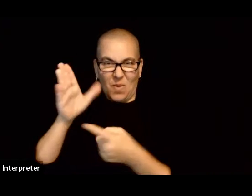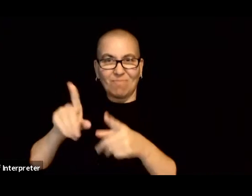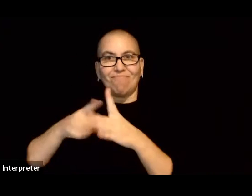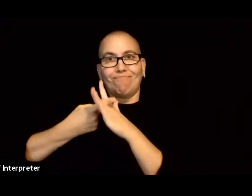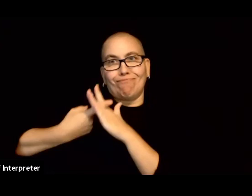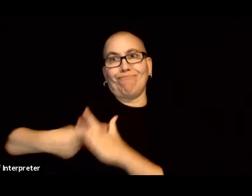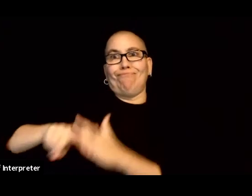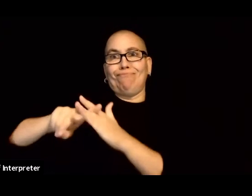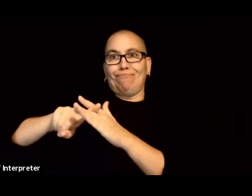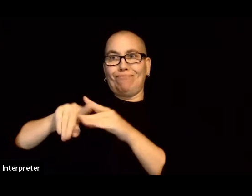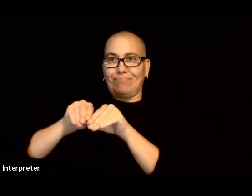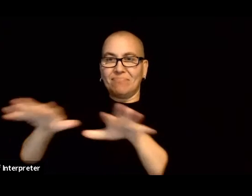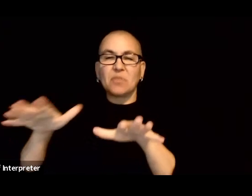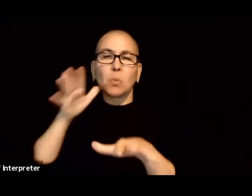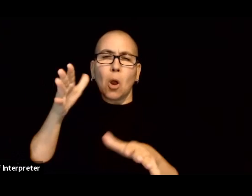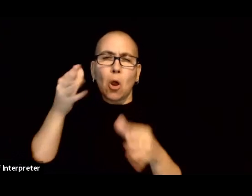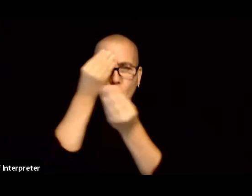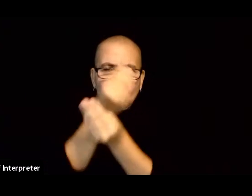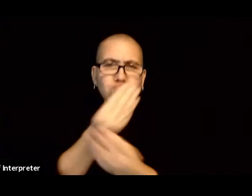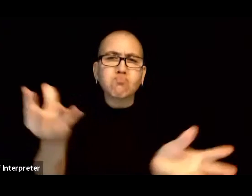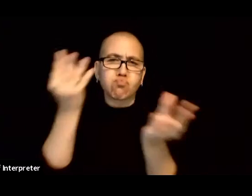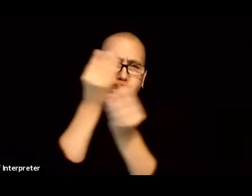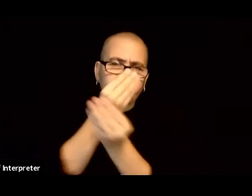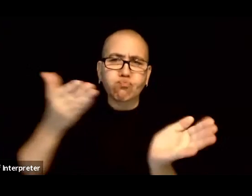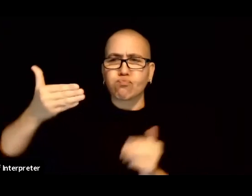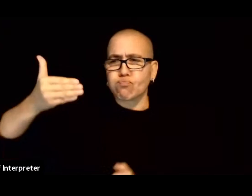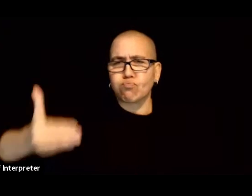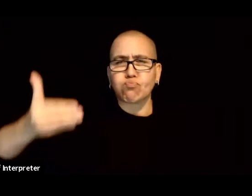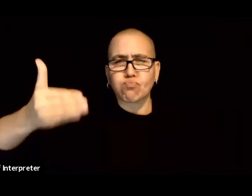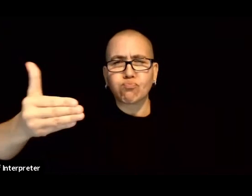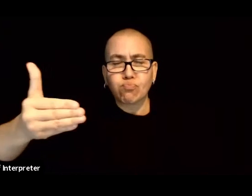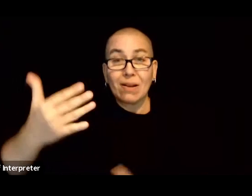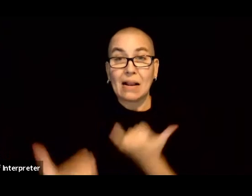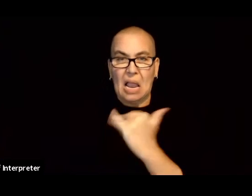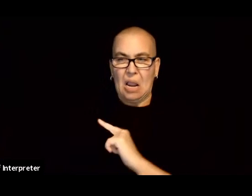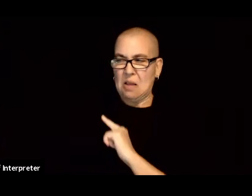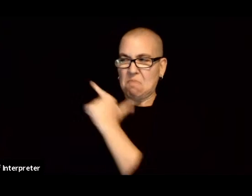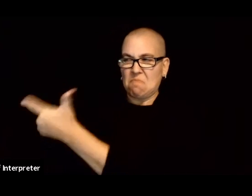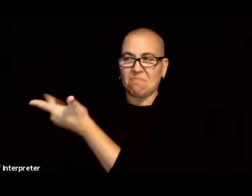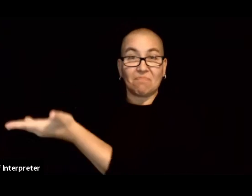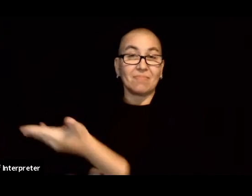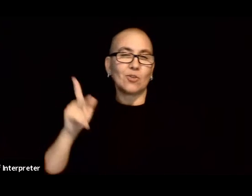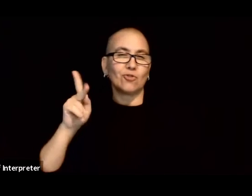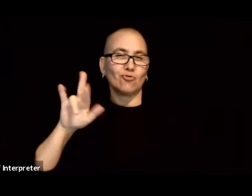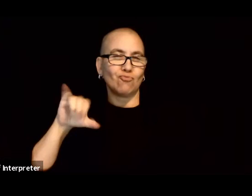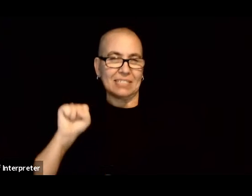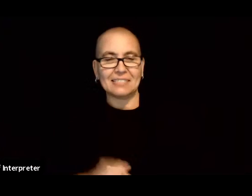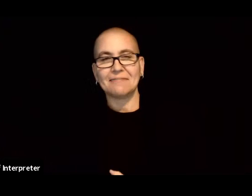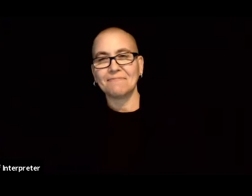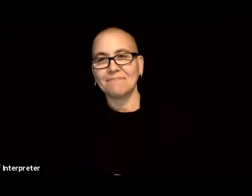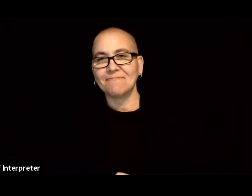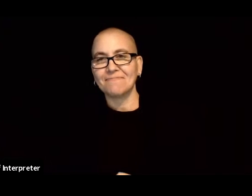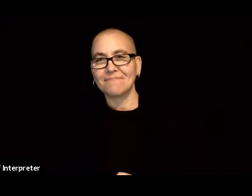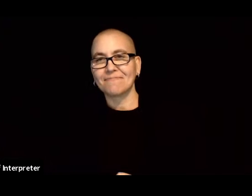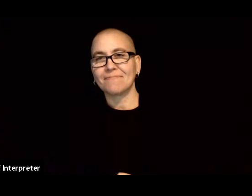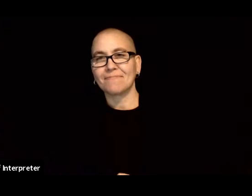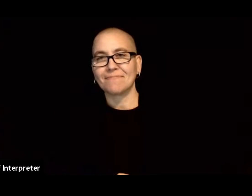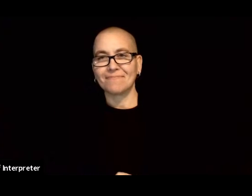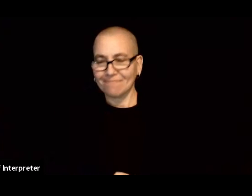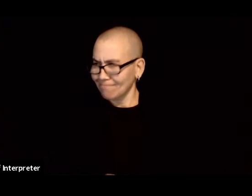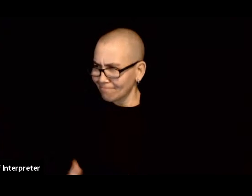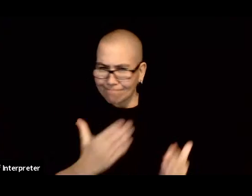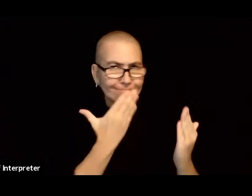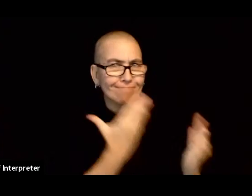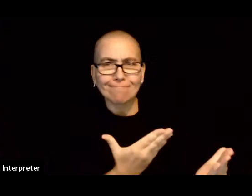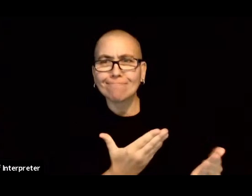And with that, I will pass it over to Chris Ersman. Thank you, Commissioner. I want to acknowledge that October